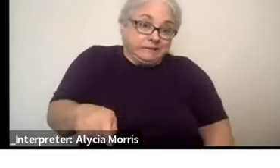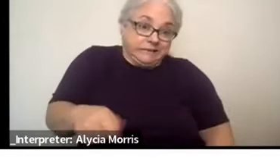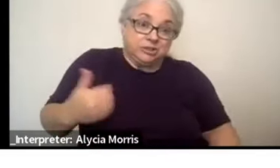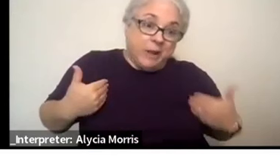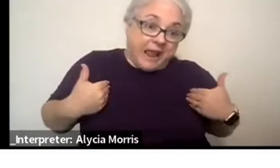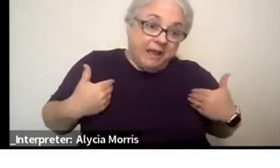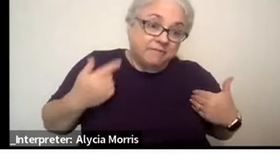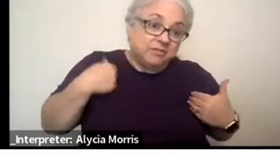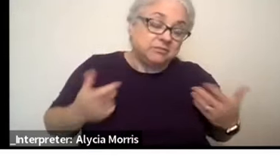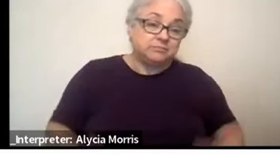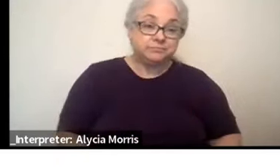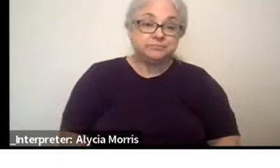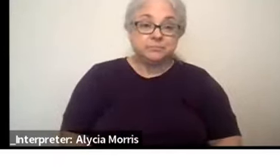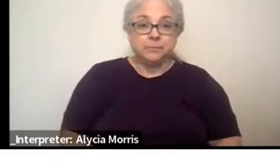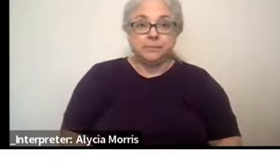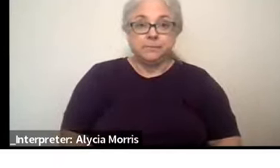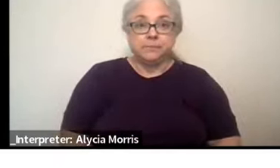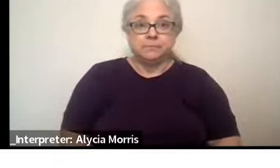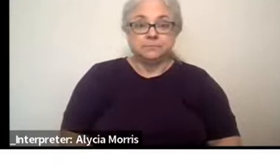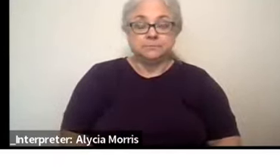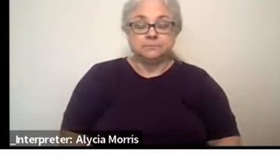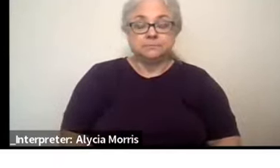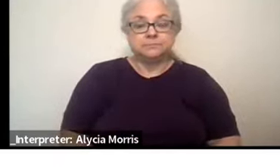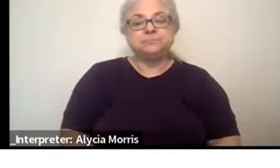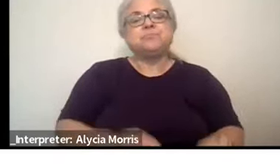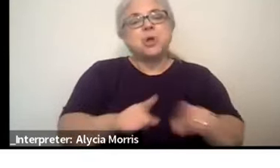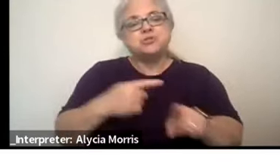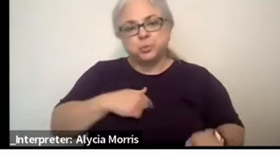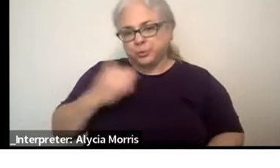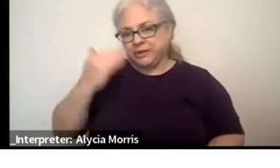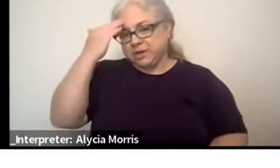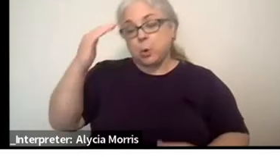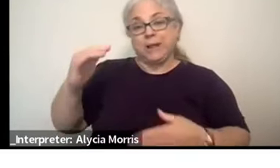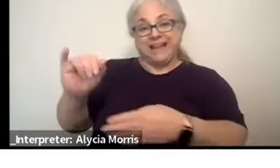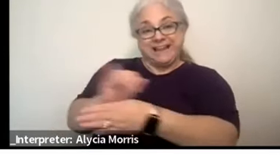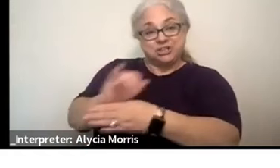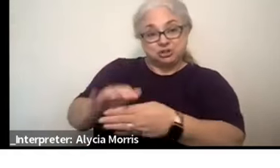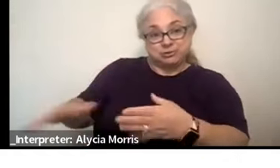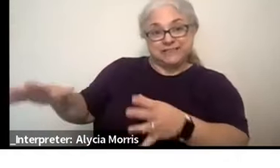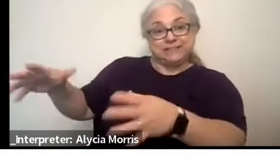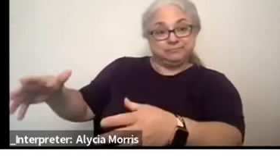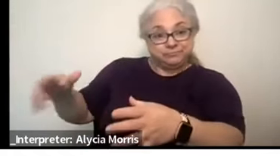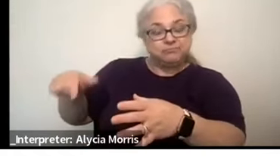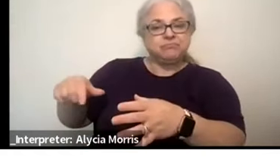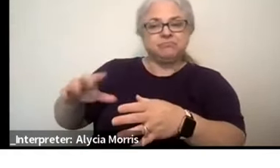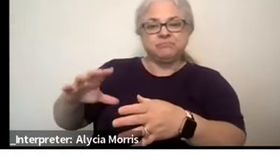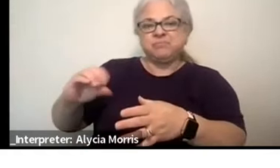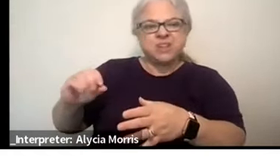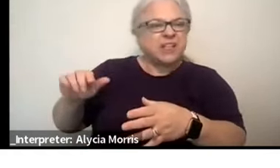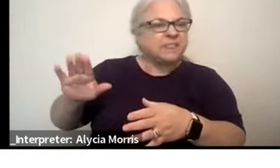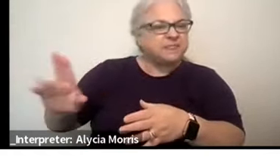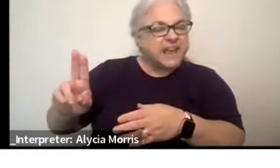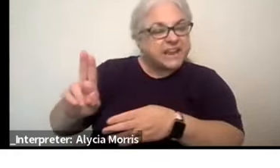have. We know also that the industry folks, business and industry folks, use terminology